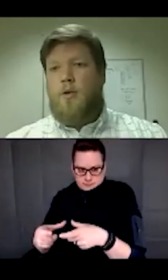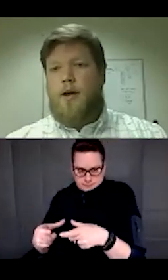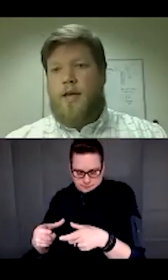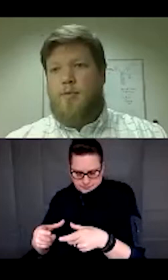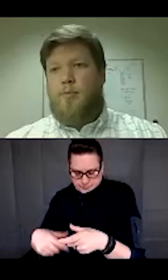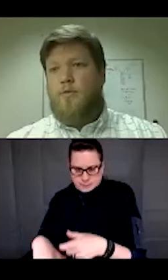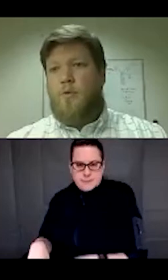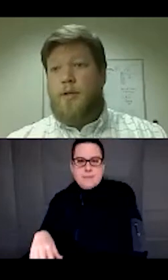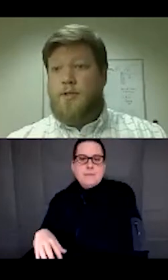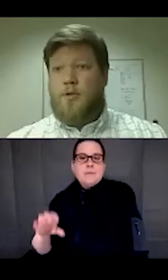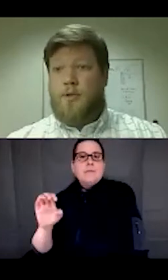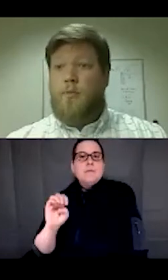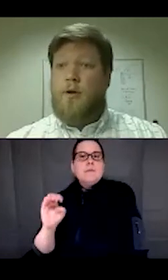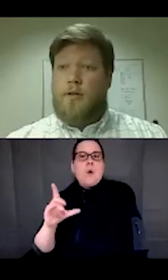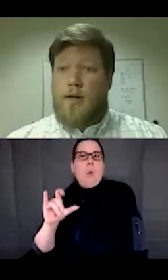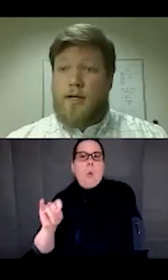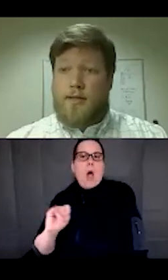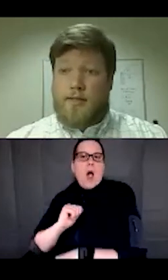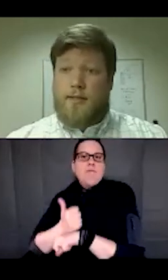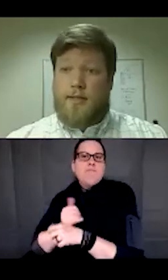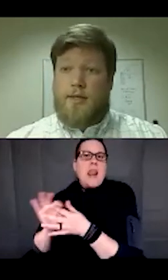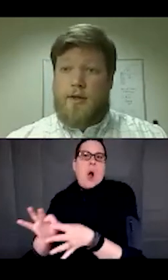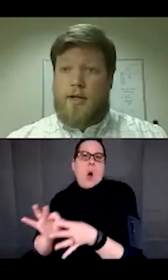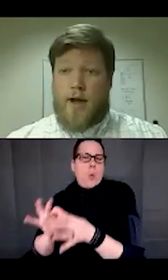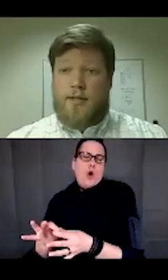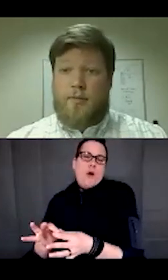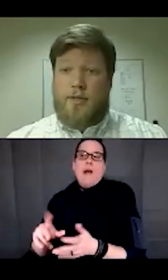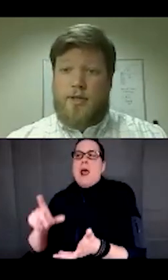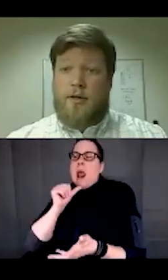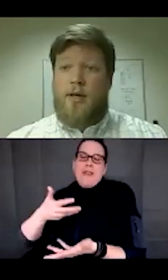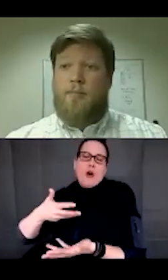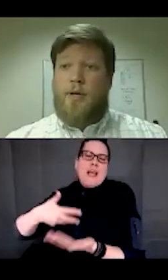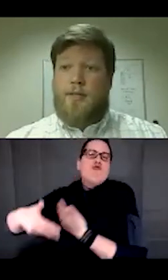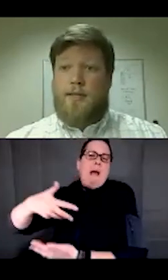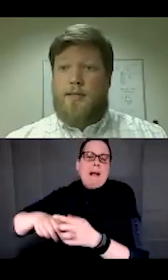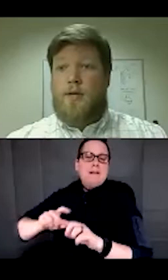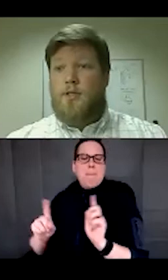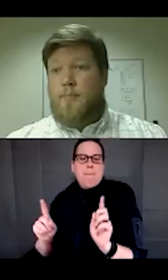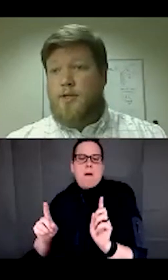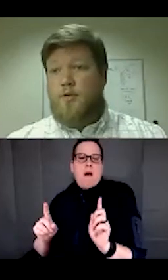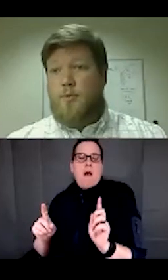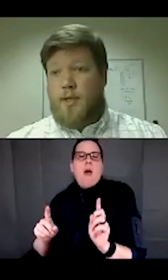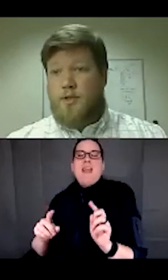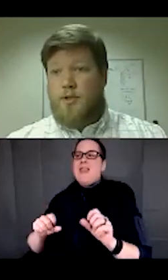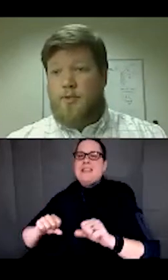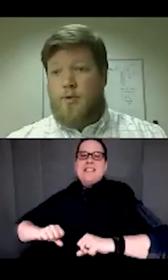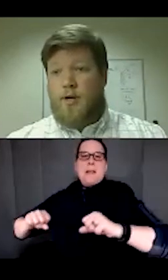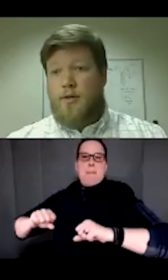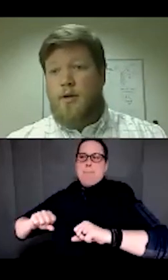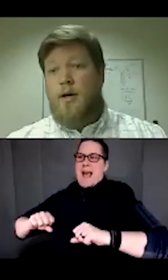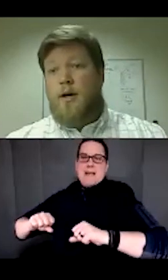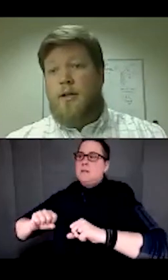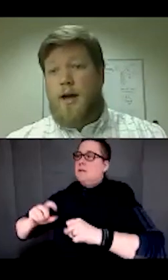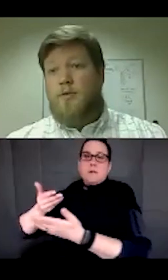The E. coli are capable of forming a social network, not in the sense that they're interacting with each other, but in the sense that their spatial relationship to one